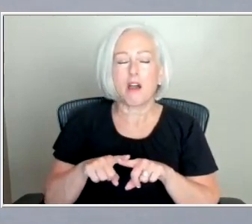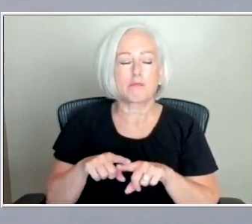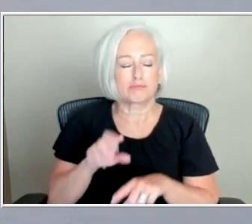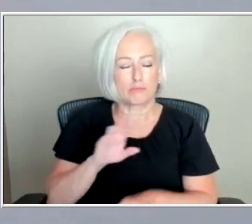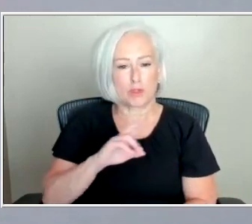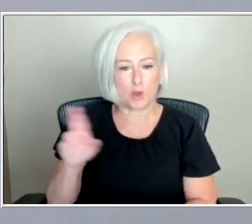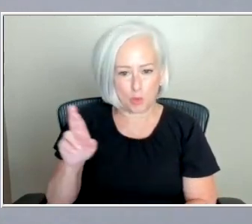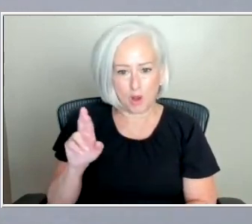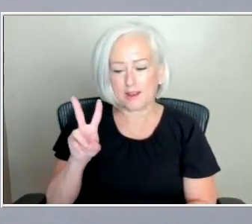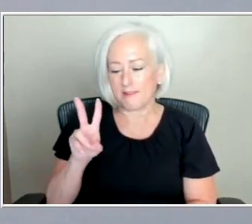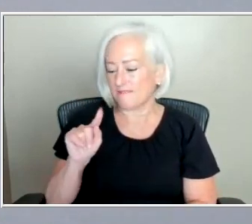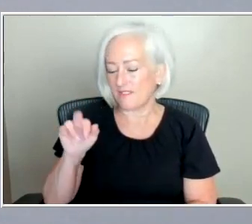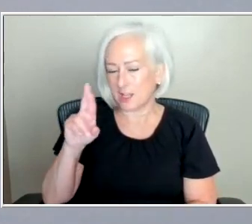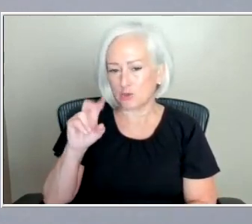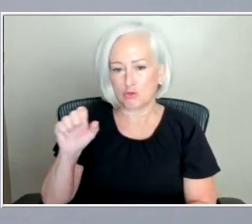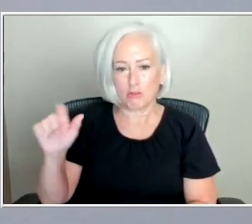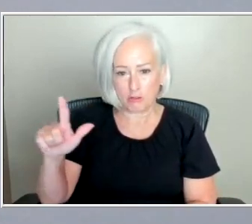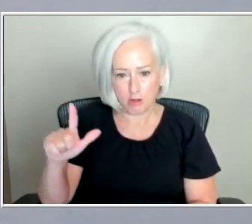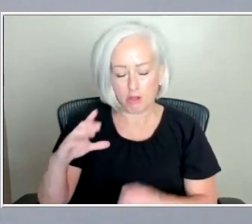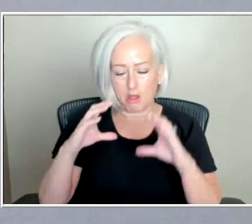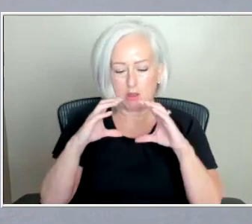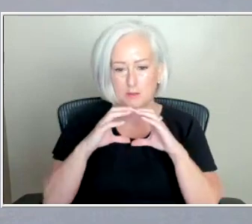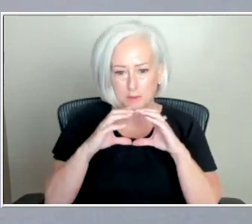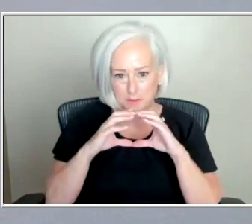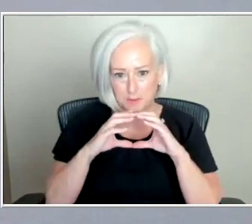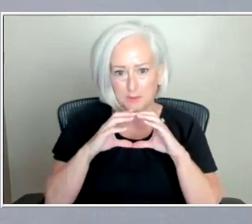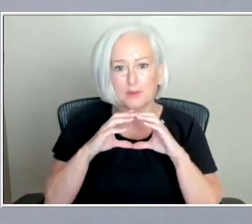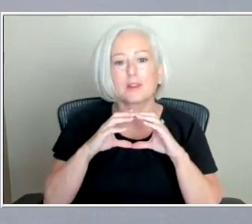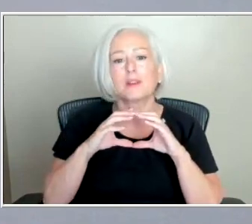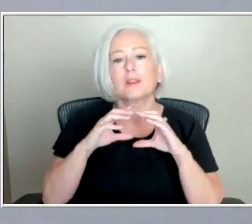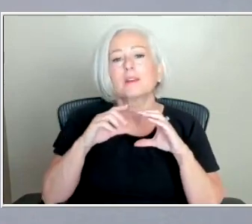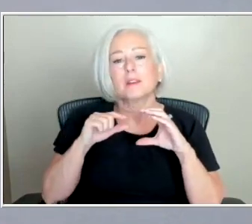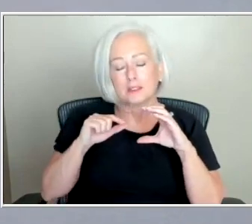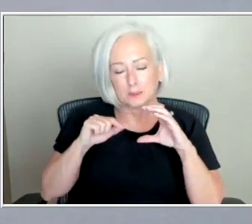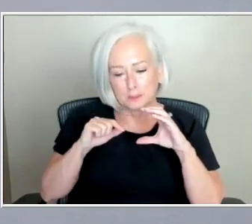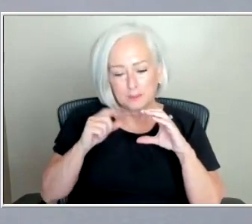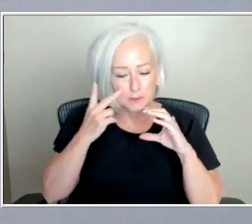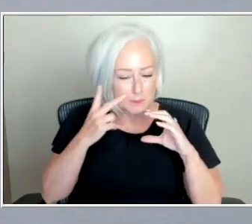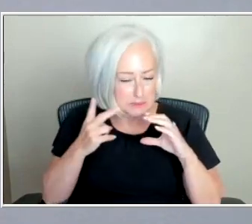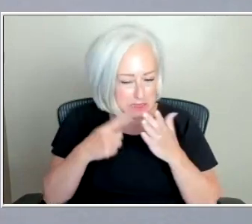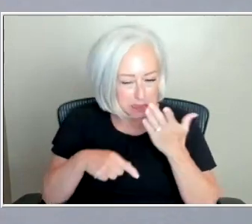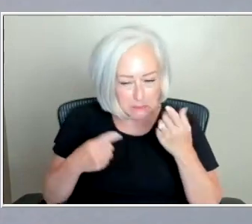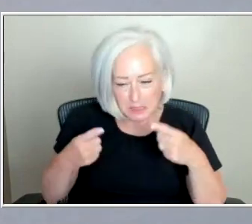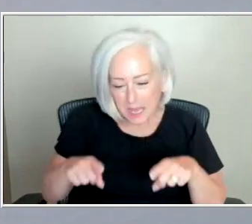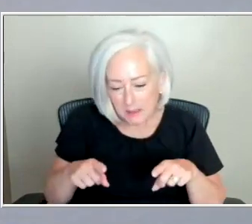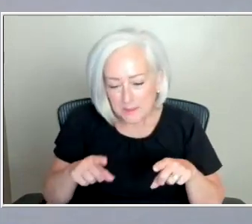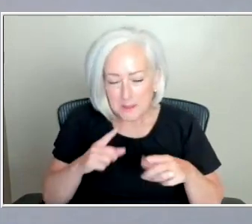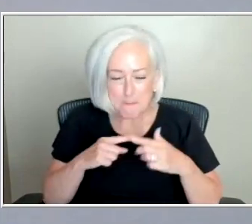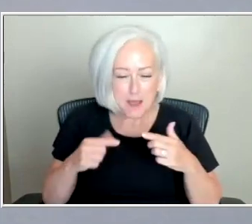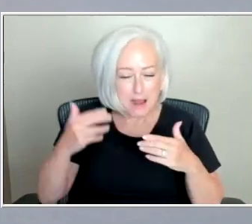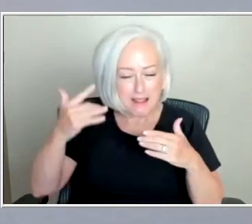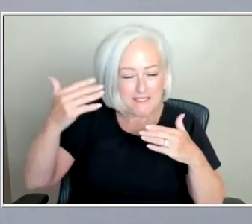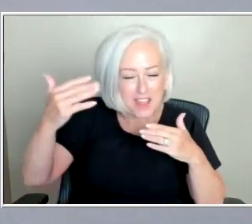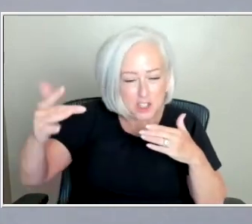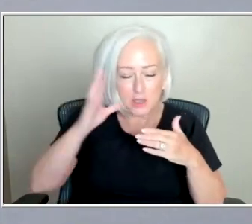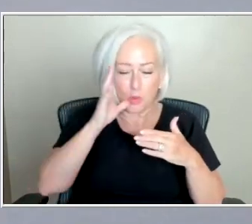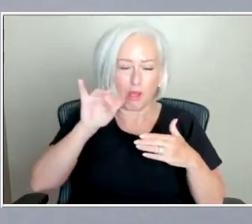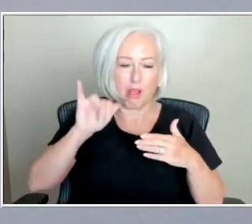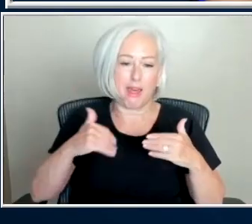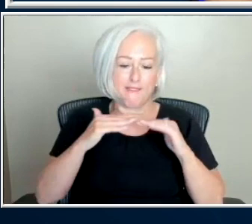he wanted to wait to see if we could hold out for a non-invasive procedure, but ultimately that I would need to get the valve